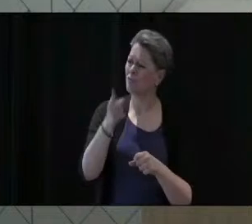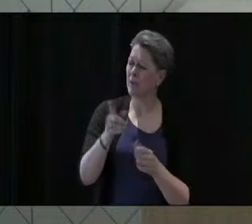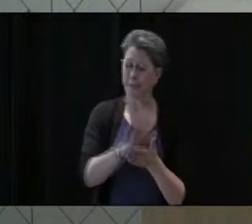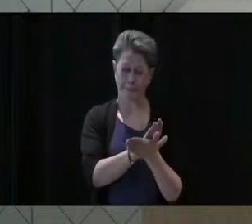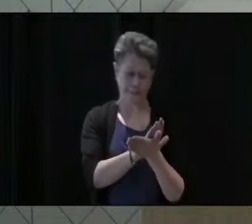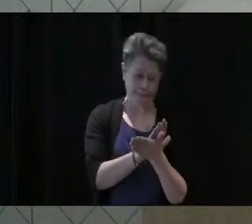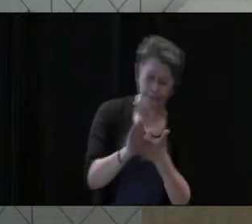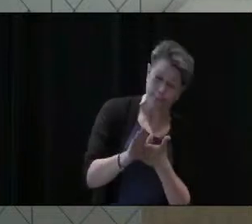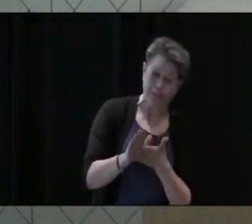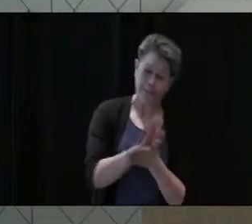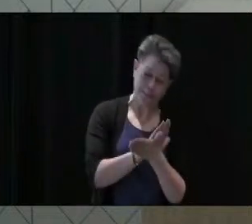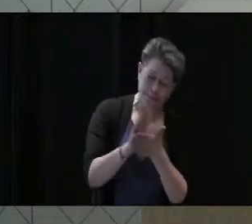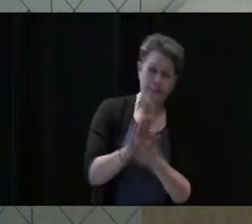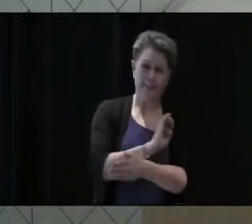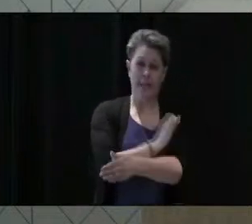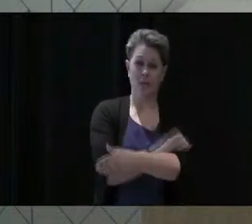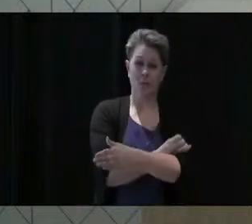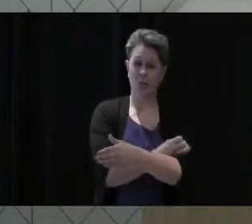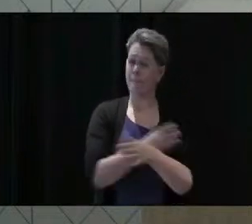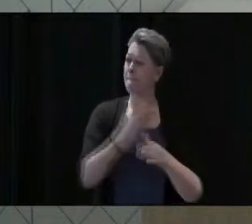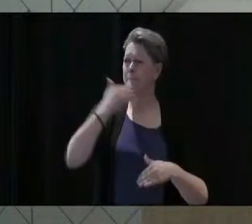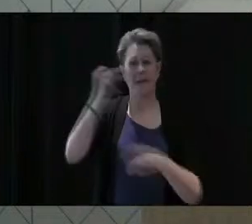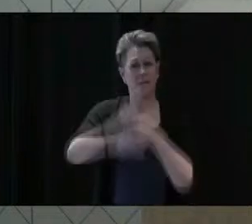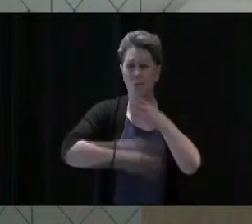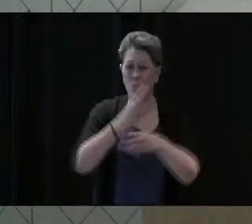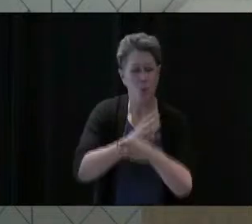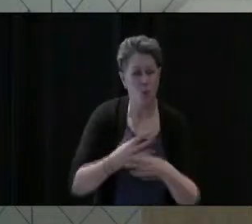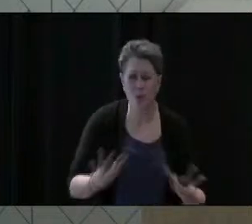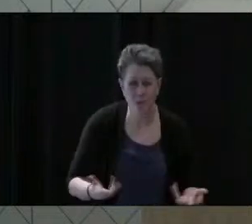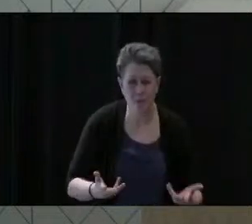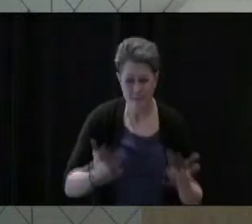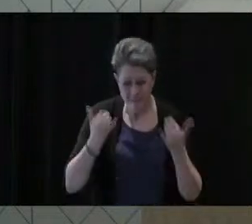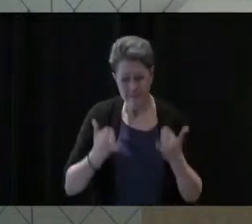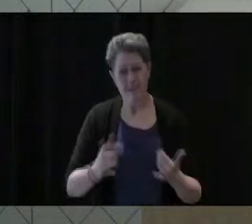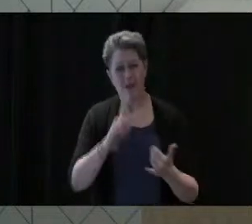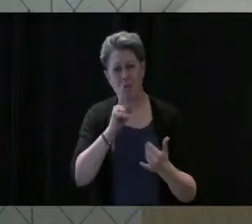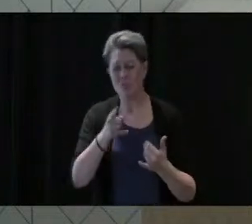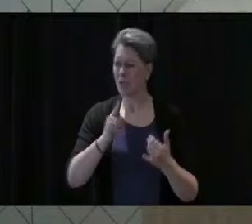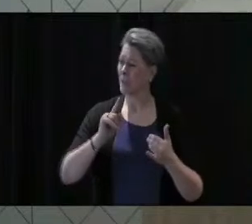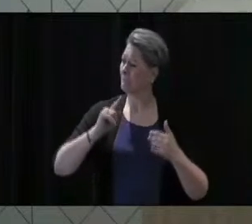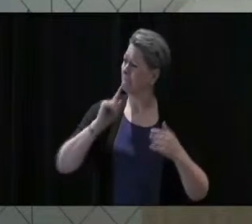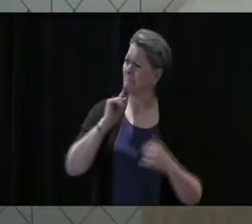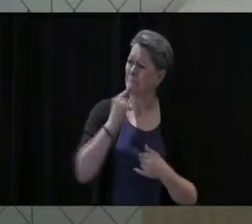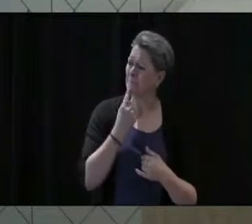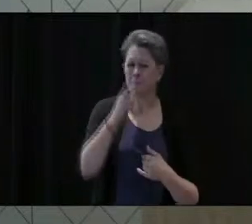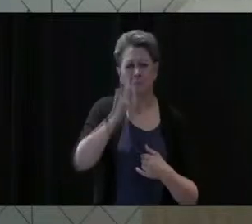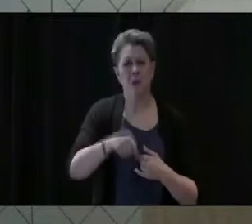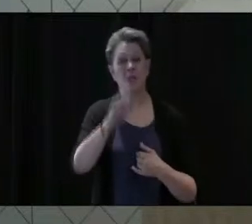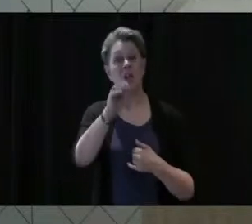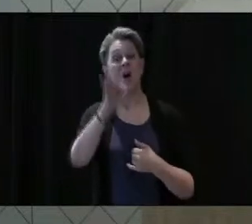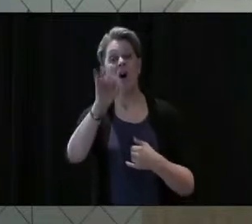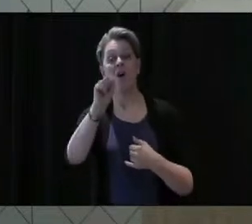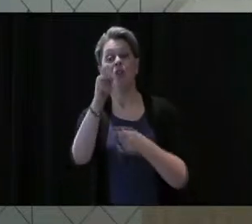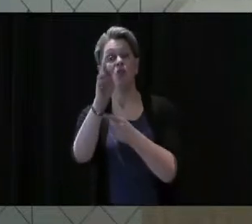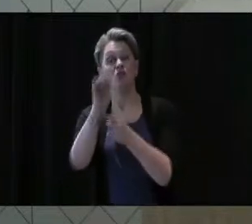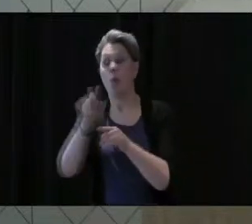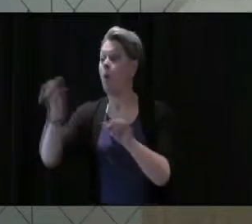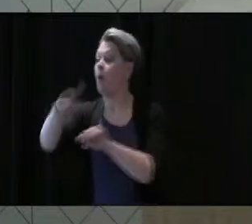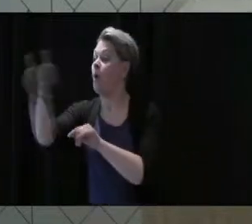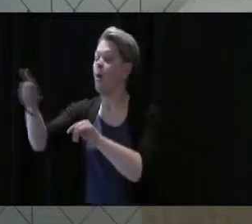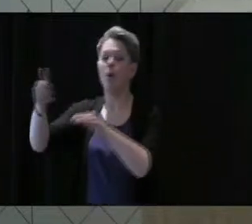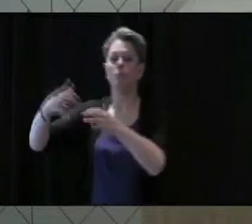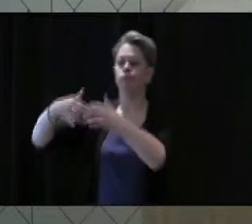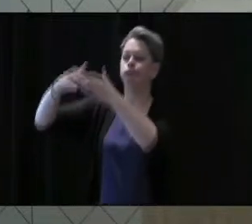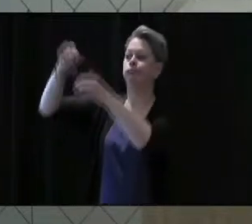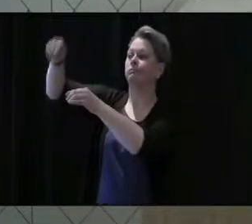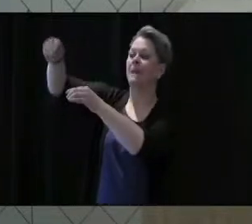and gas in the world. It is urgent now that we get our offshore back into production. Clean oil will